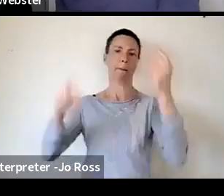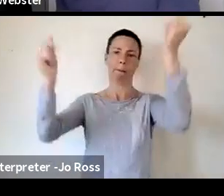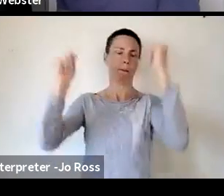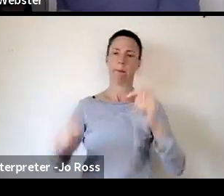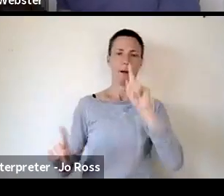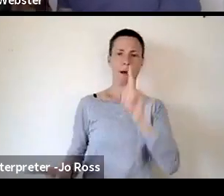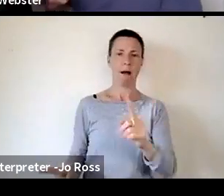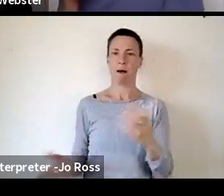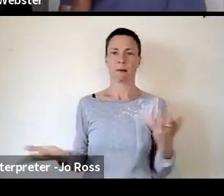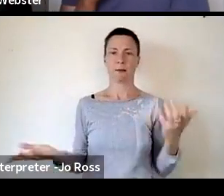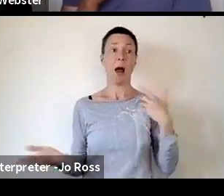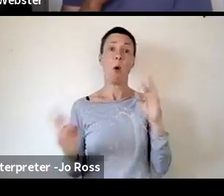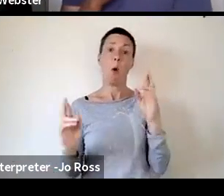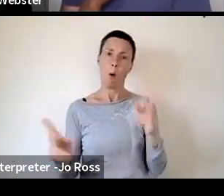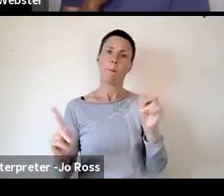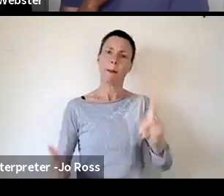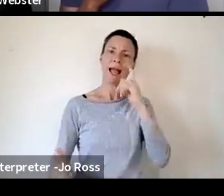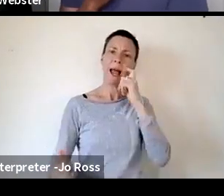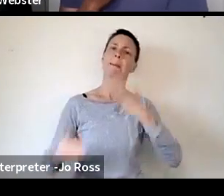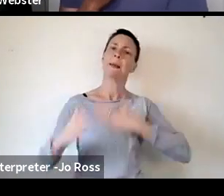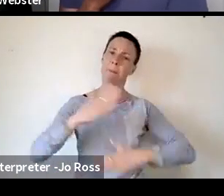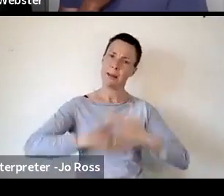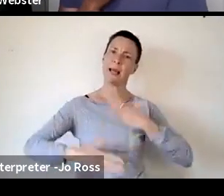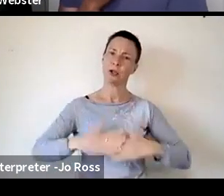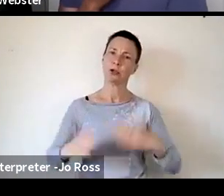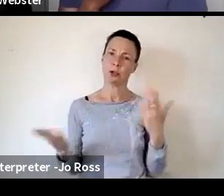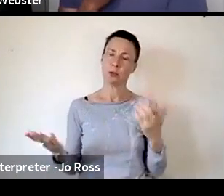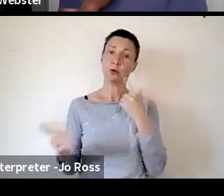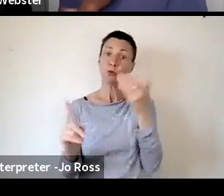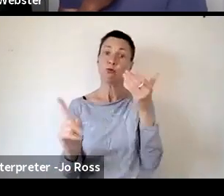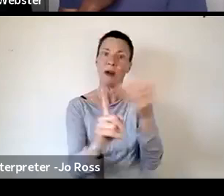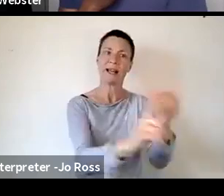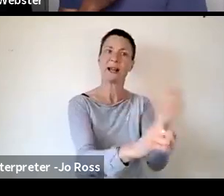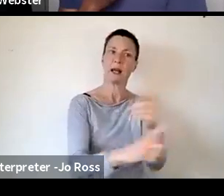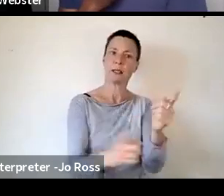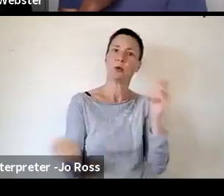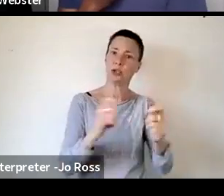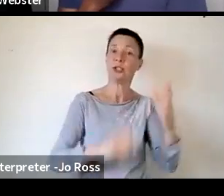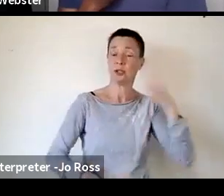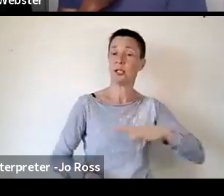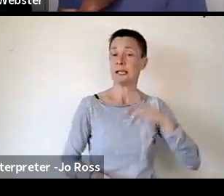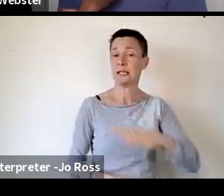I hope that people can be a little bit patient while we're having those discussions.